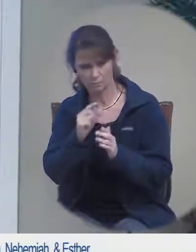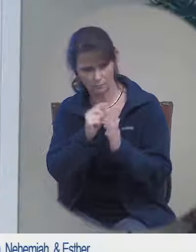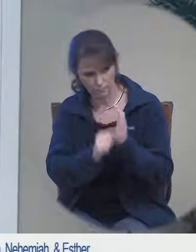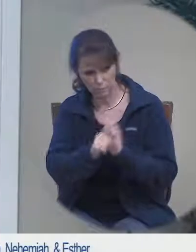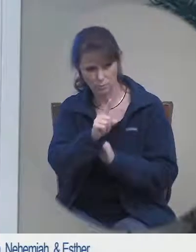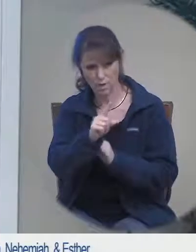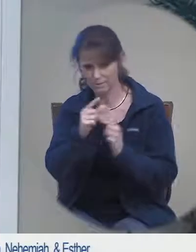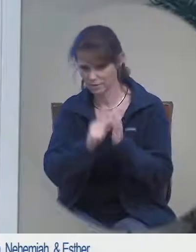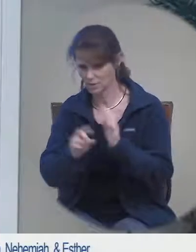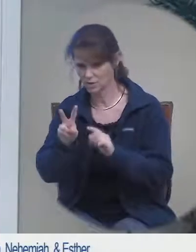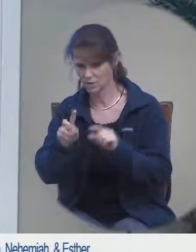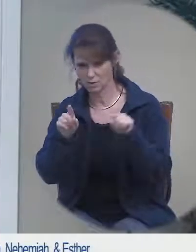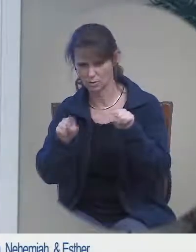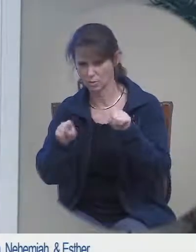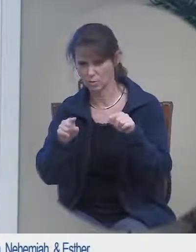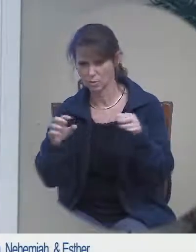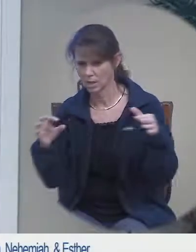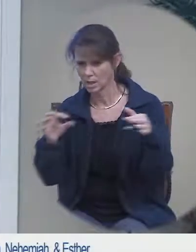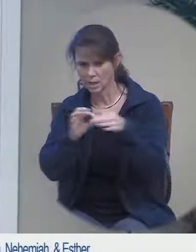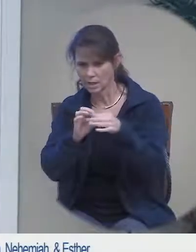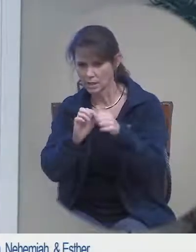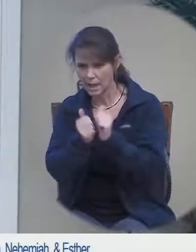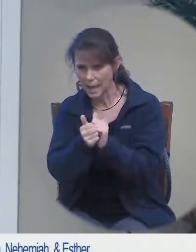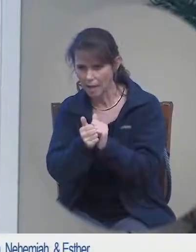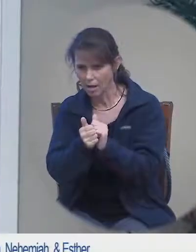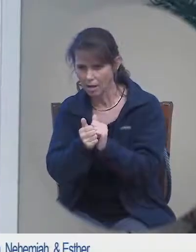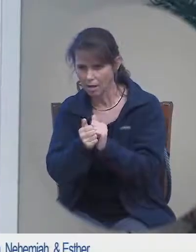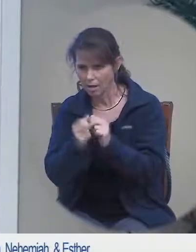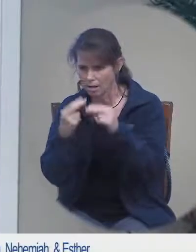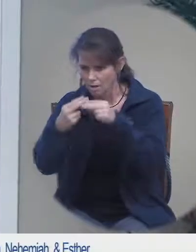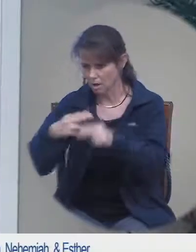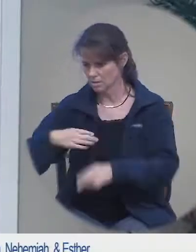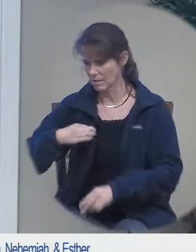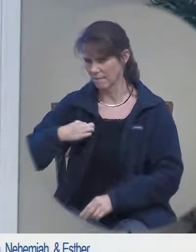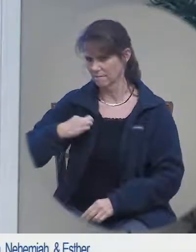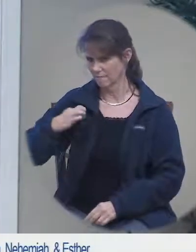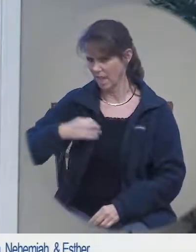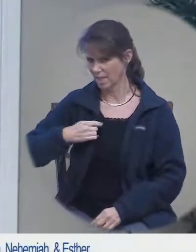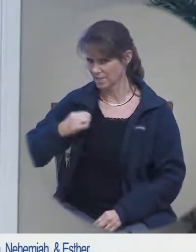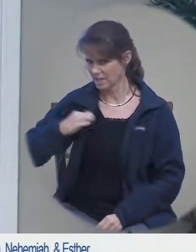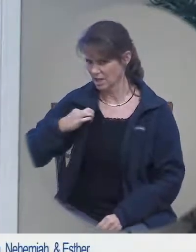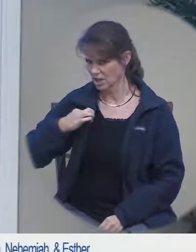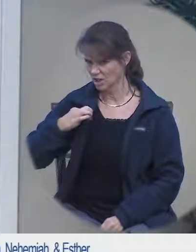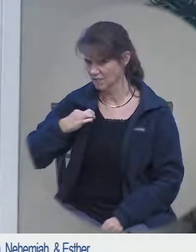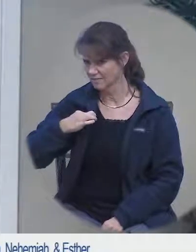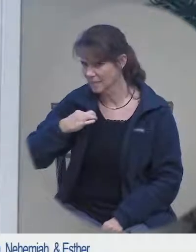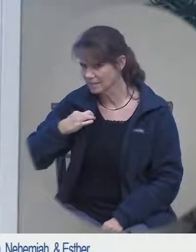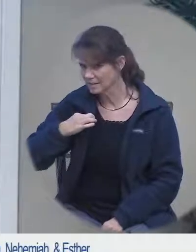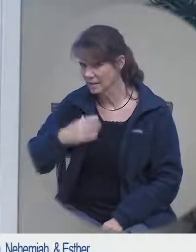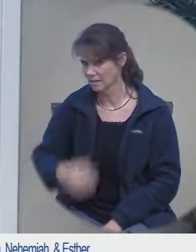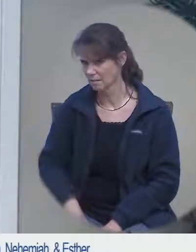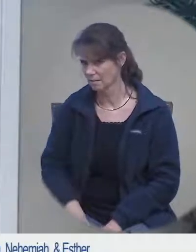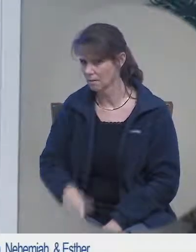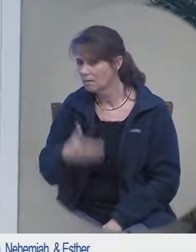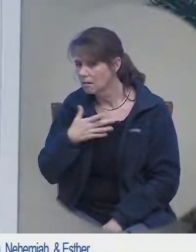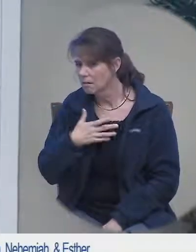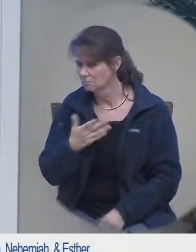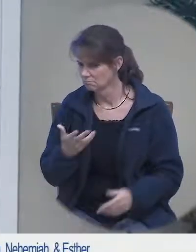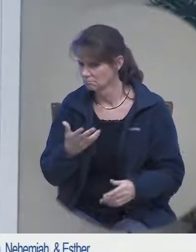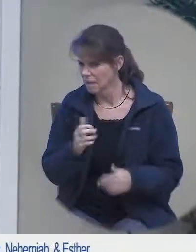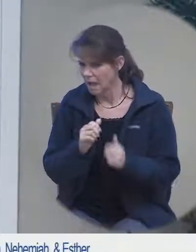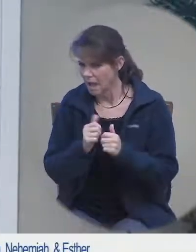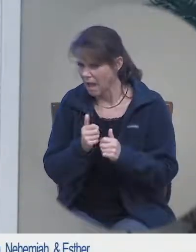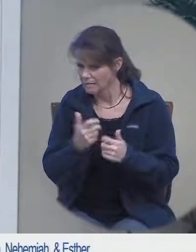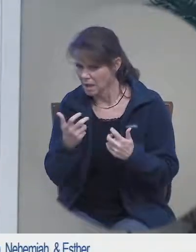additional volunteers, or were they really talking about the men after they were chosen by lot? They agreed to it. They were